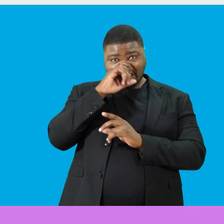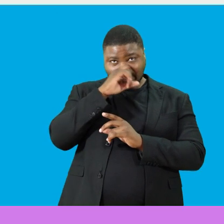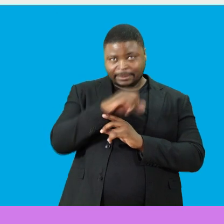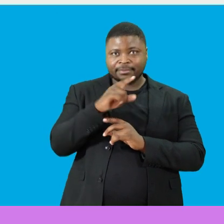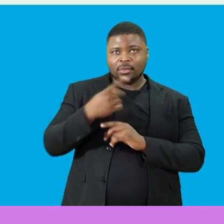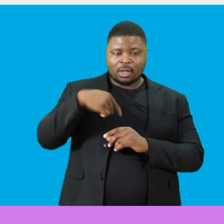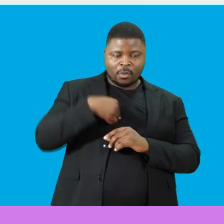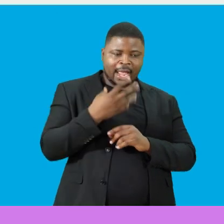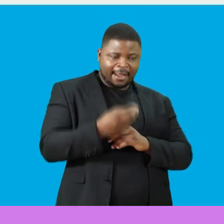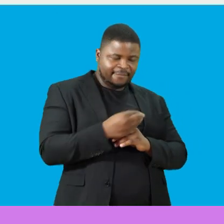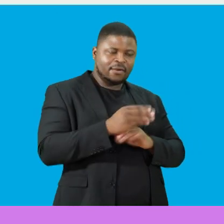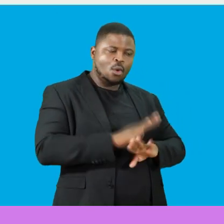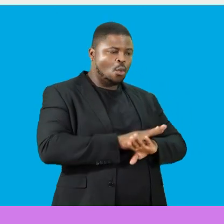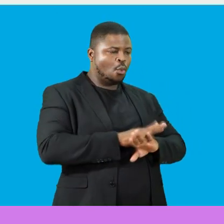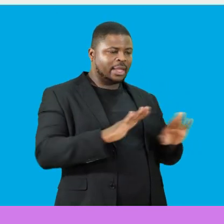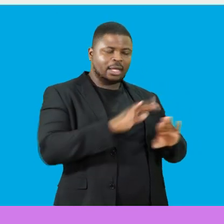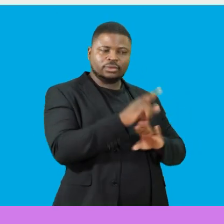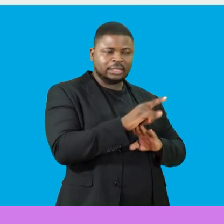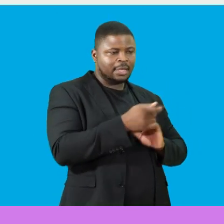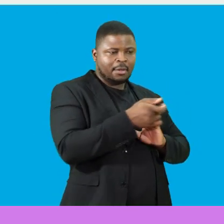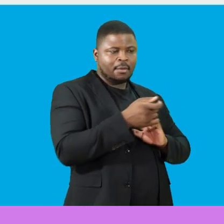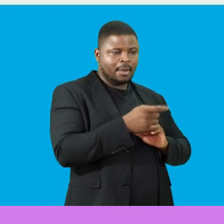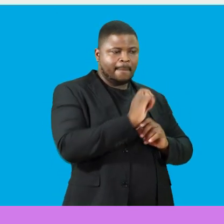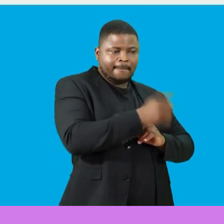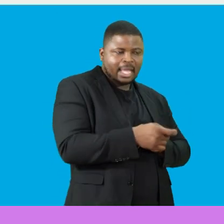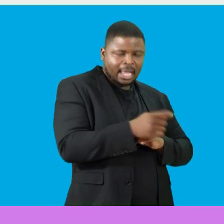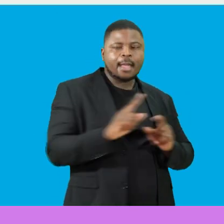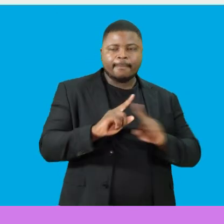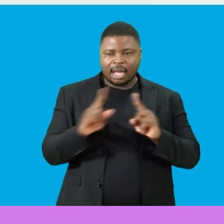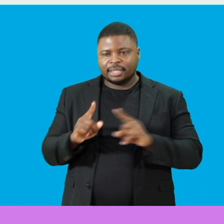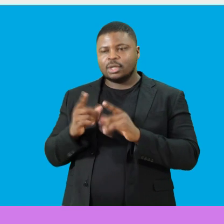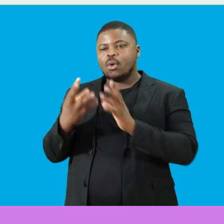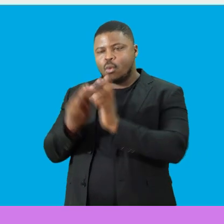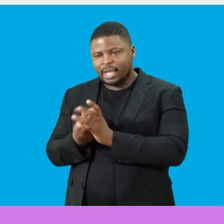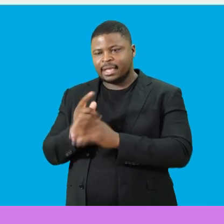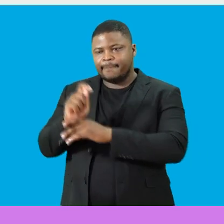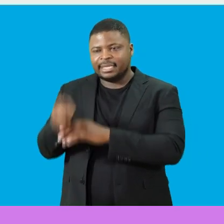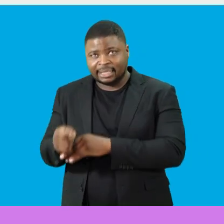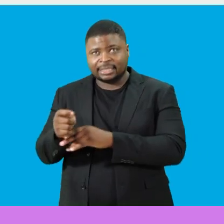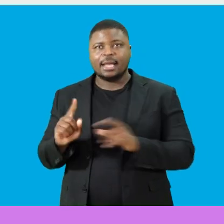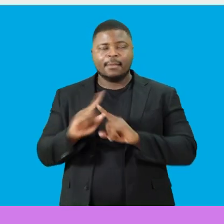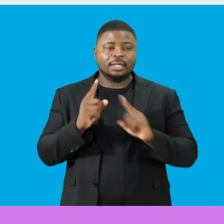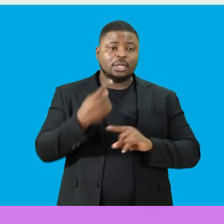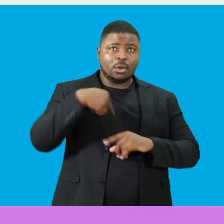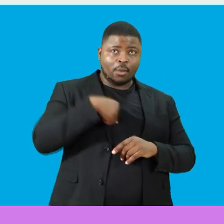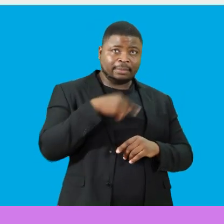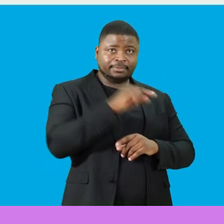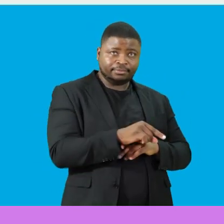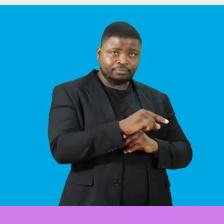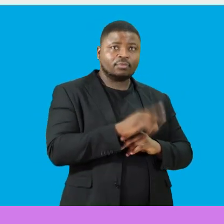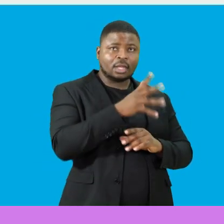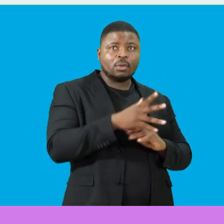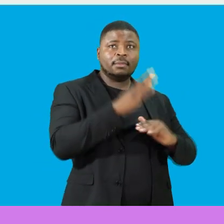but because we have already the one that says with purchase, then it means this one is for without purchase. So it means Zanele will